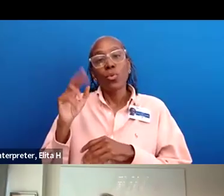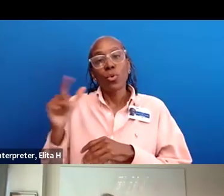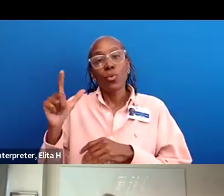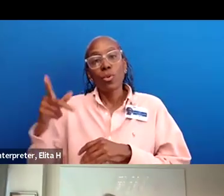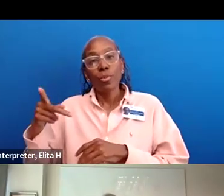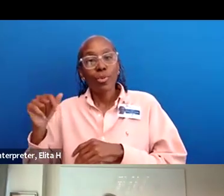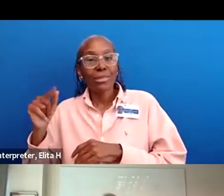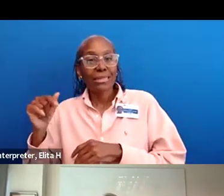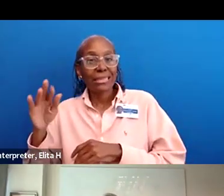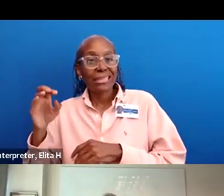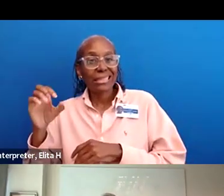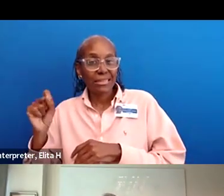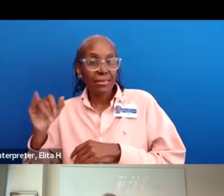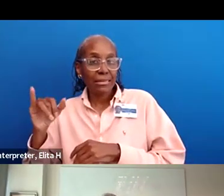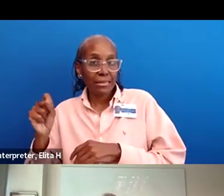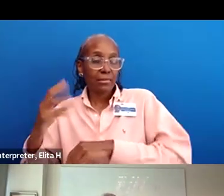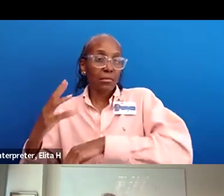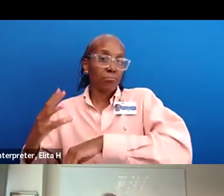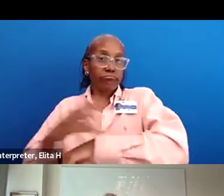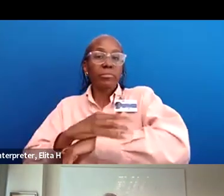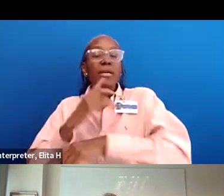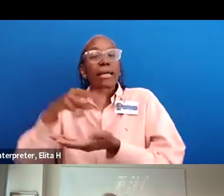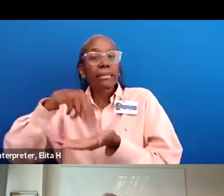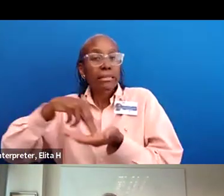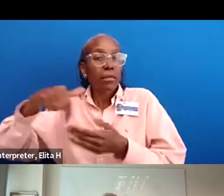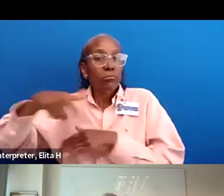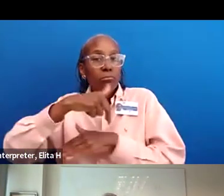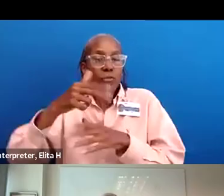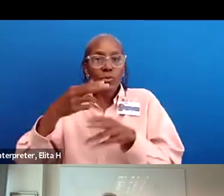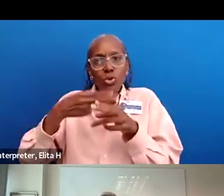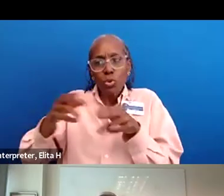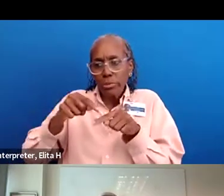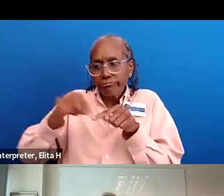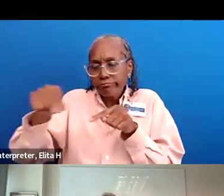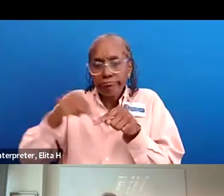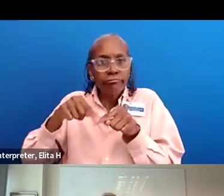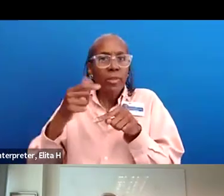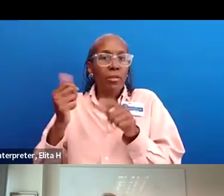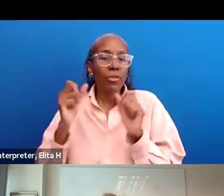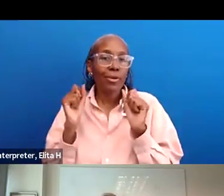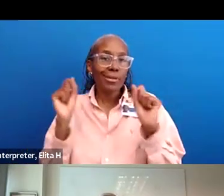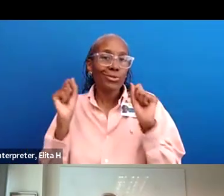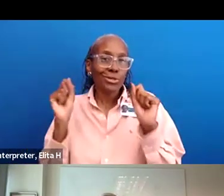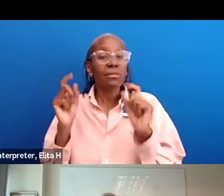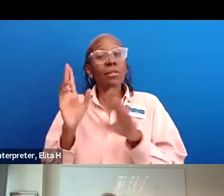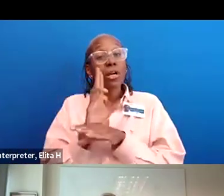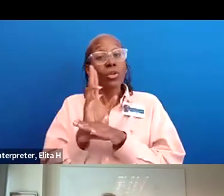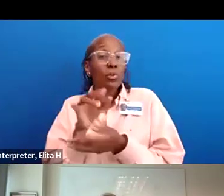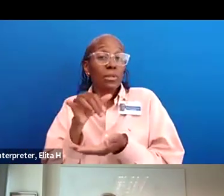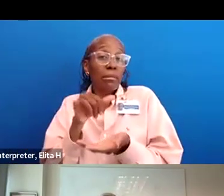to use my paralyzed limbs to stand and move short distances and for other exercises. So I use